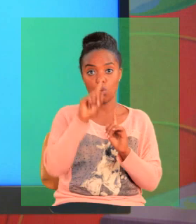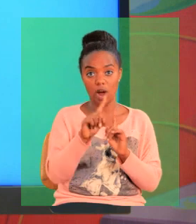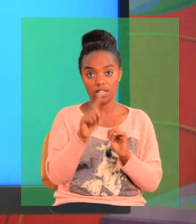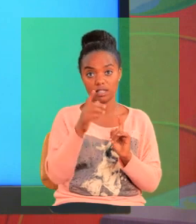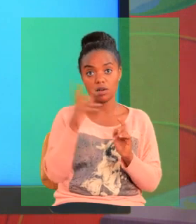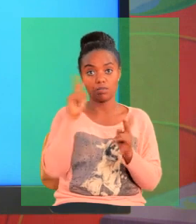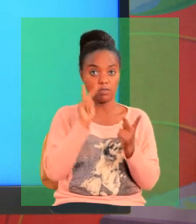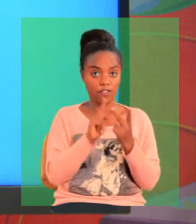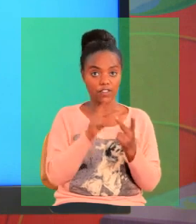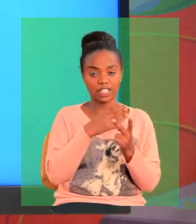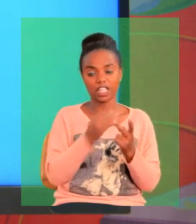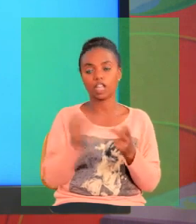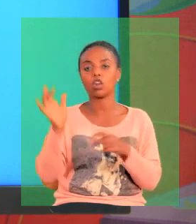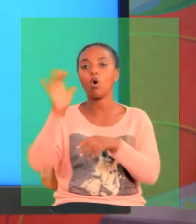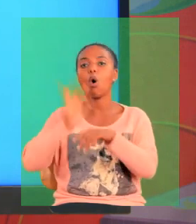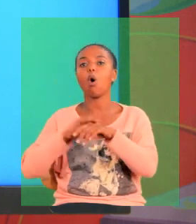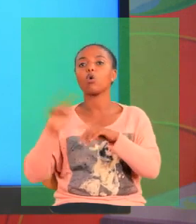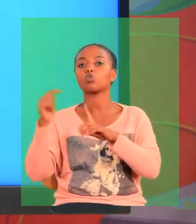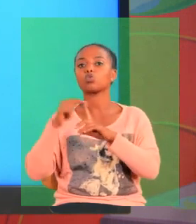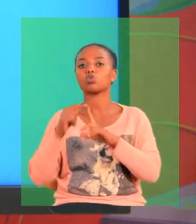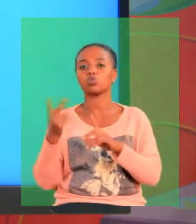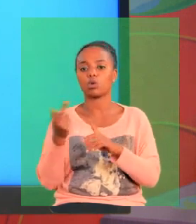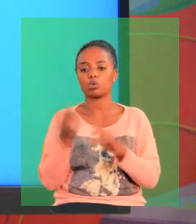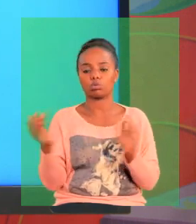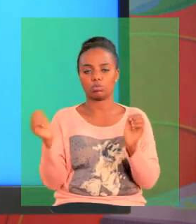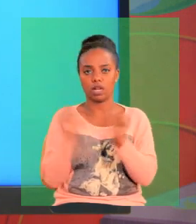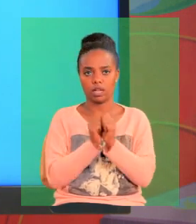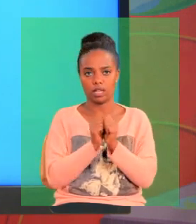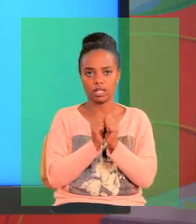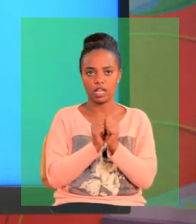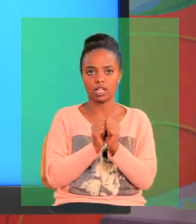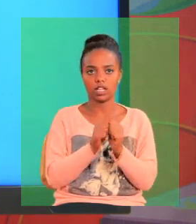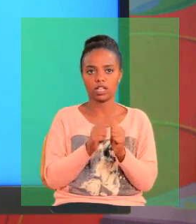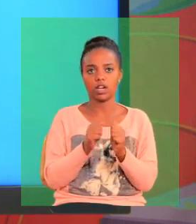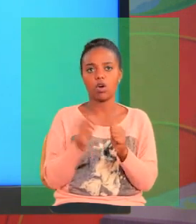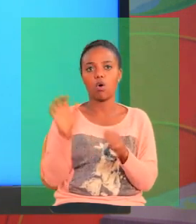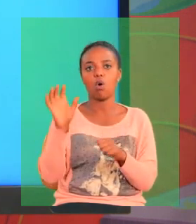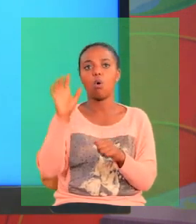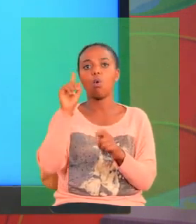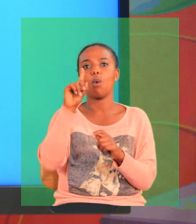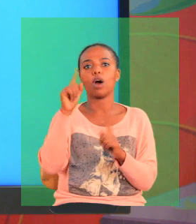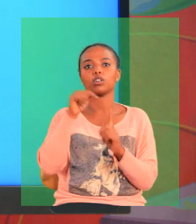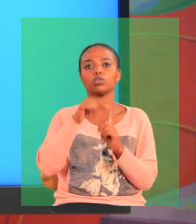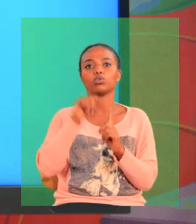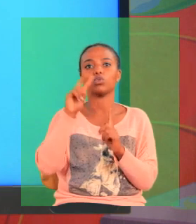case, a function is said to be 1 to 1 correspondence. If you take this one,